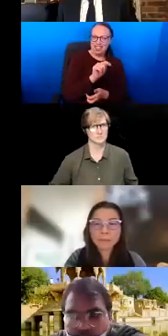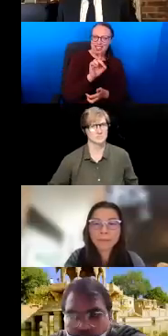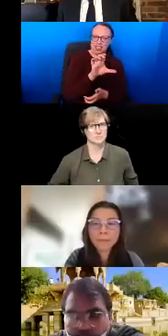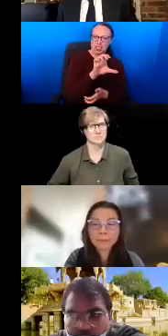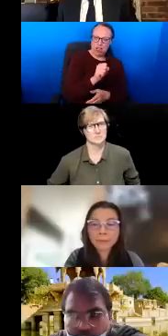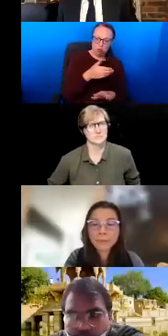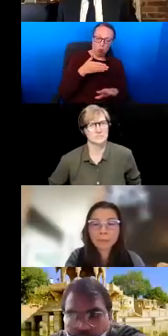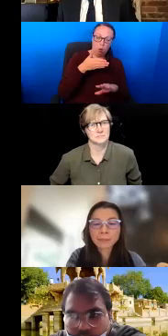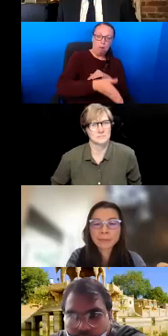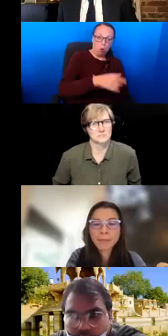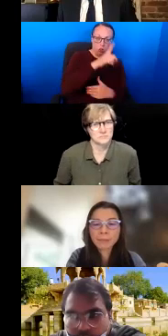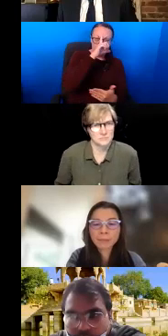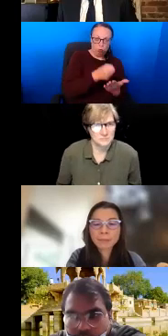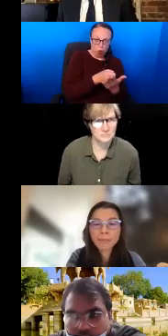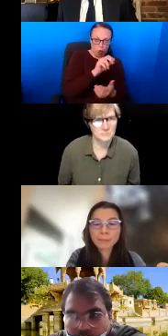post-stroke aphasia.